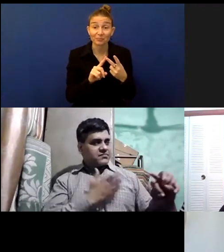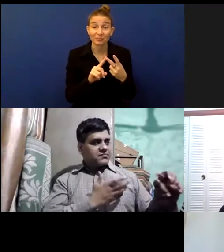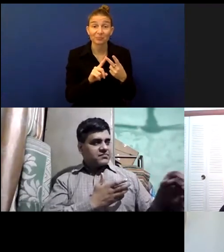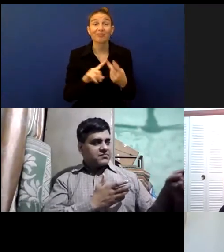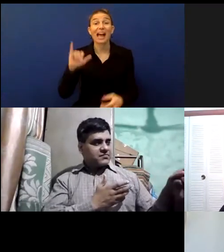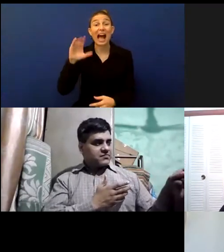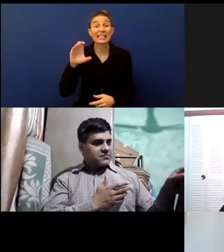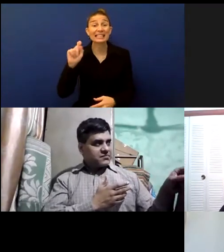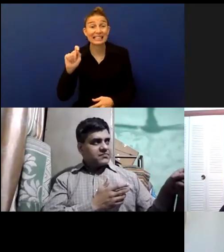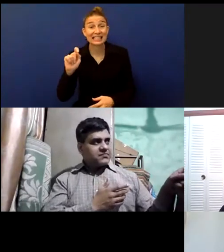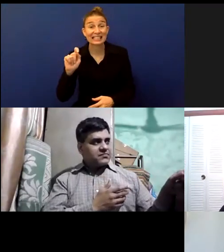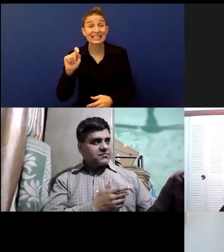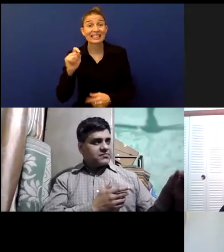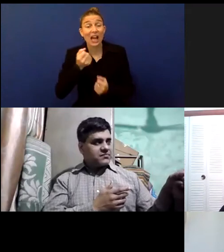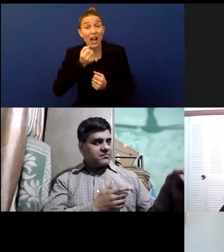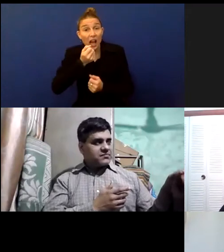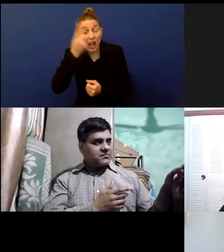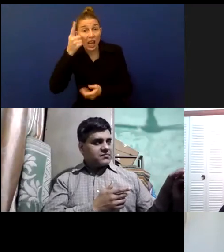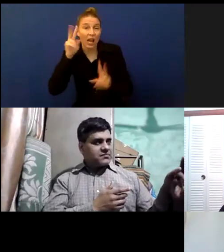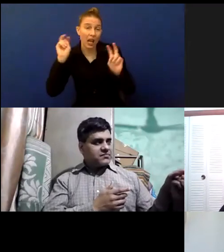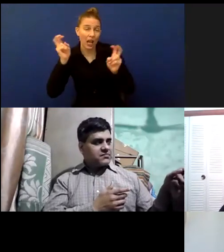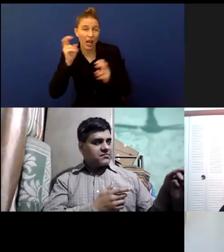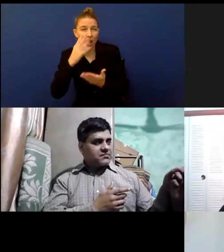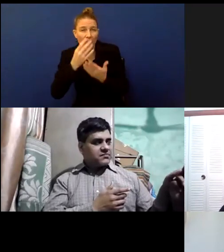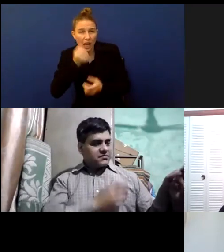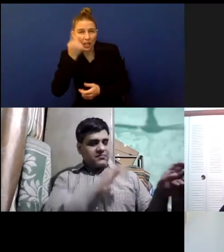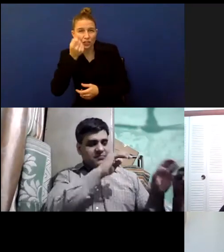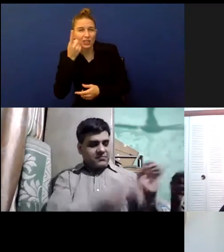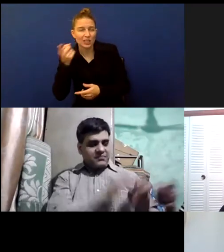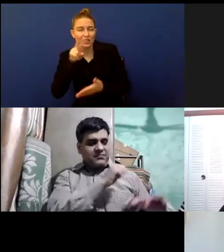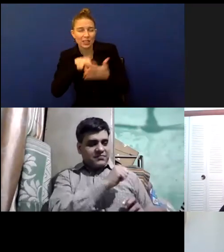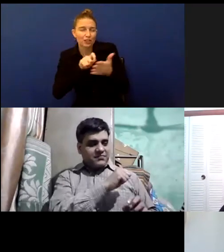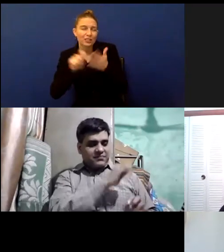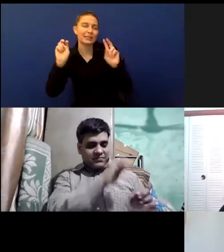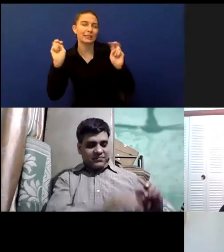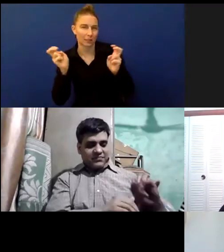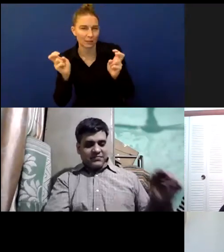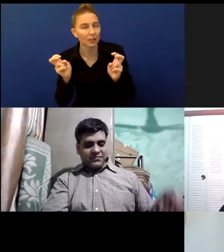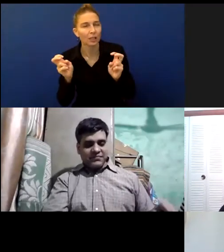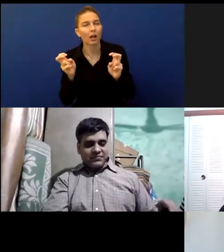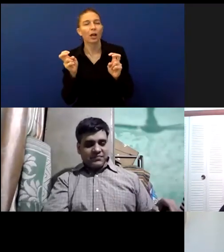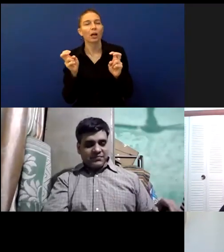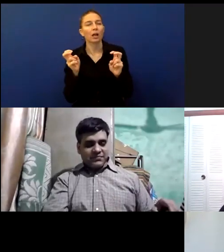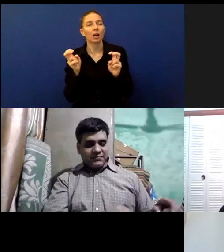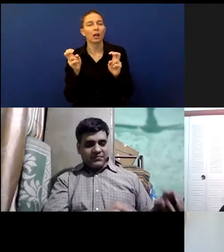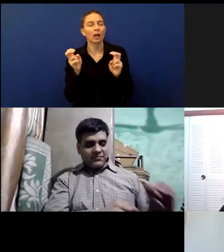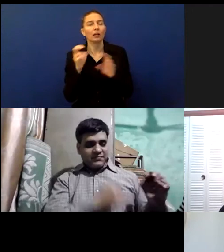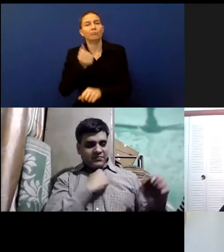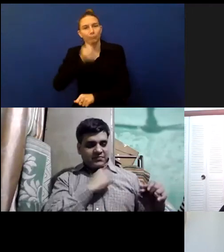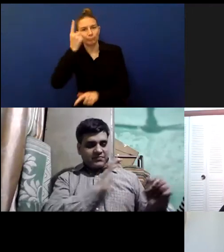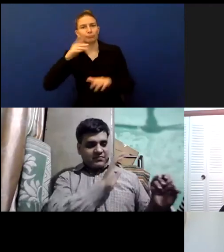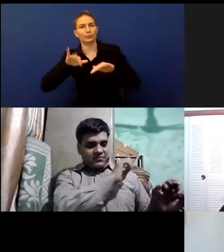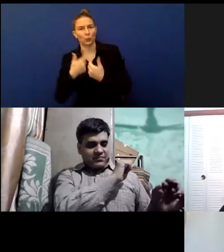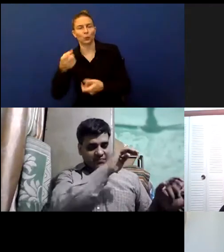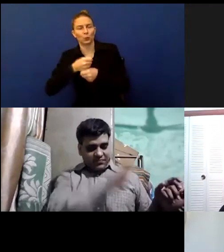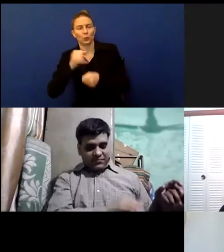with disabilities. Now, this one has affected us so much. Many of our members have